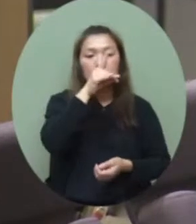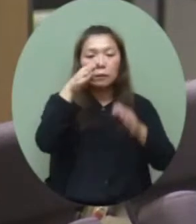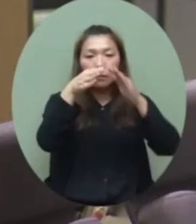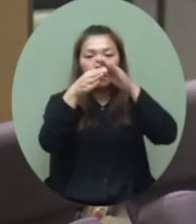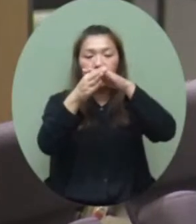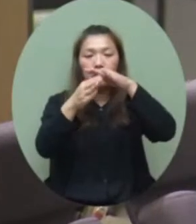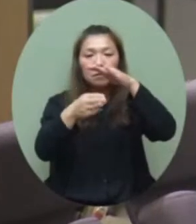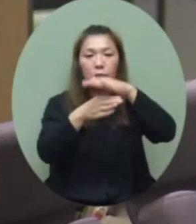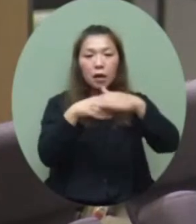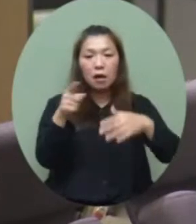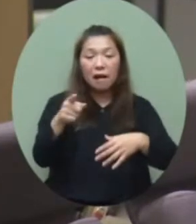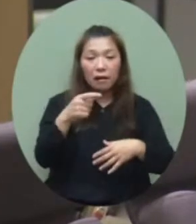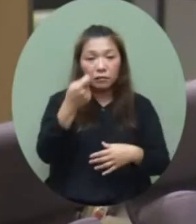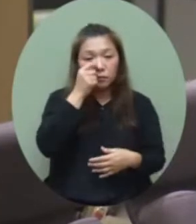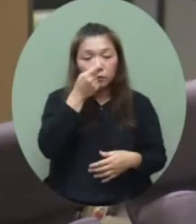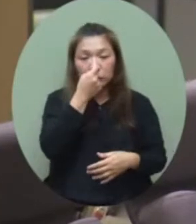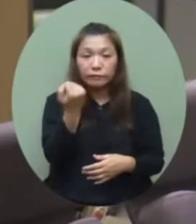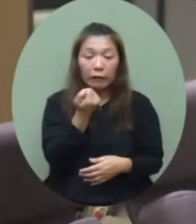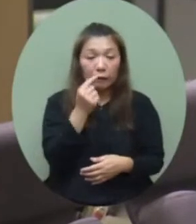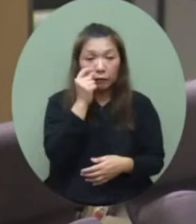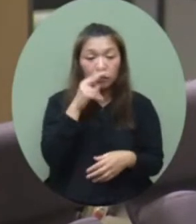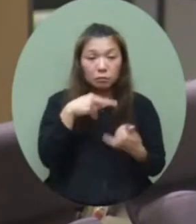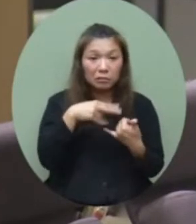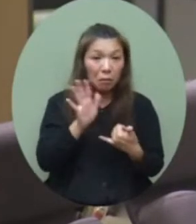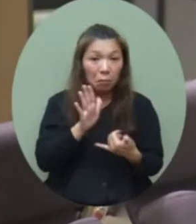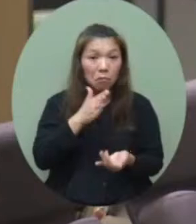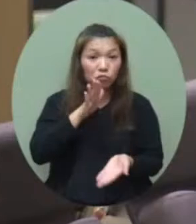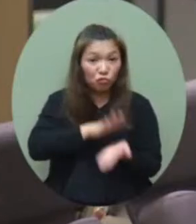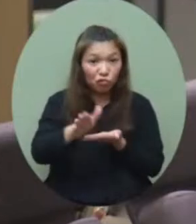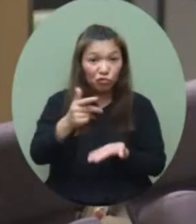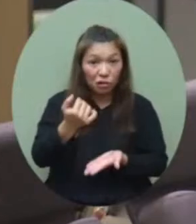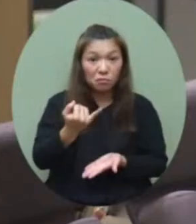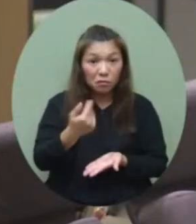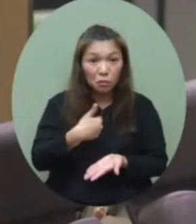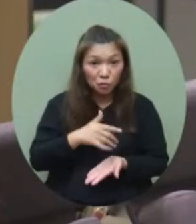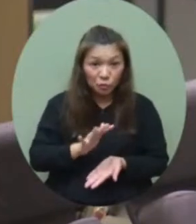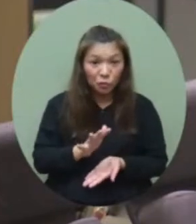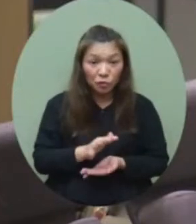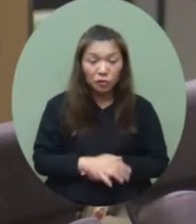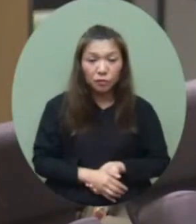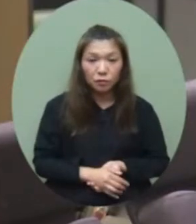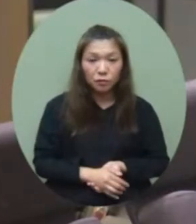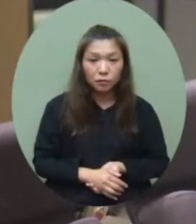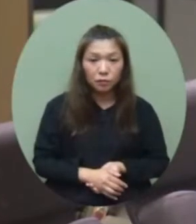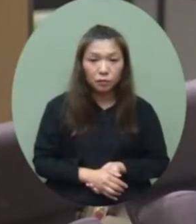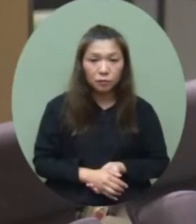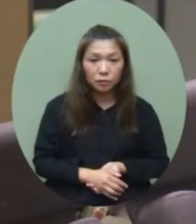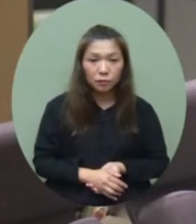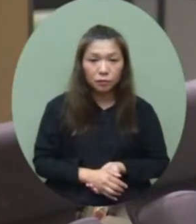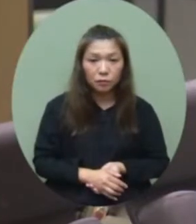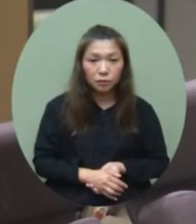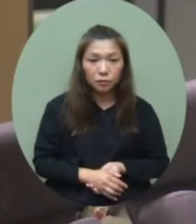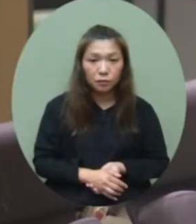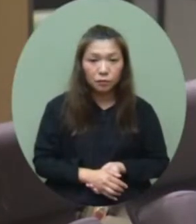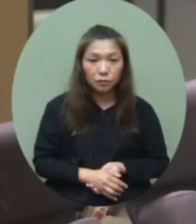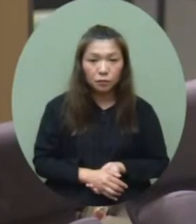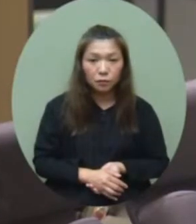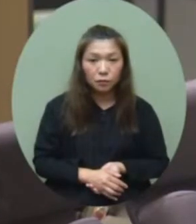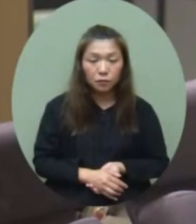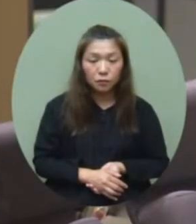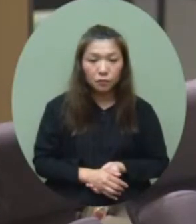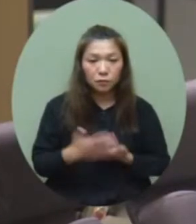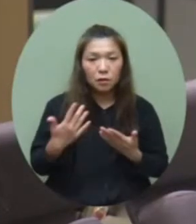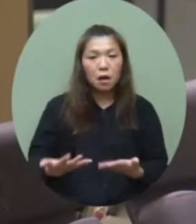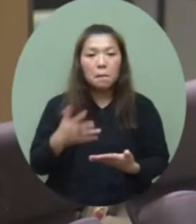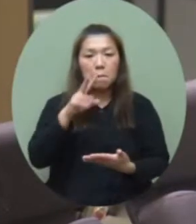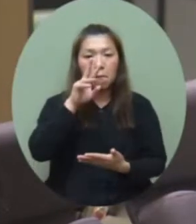rule for sending people infected with the new subvariants to centralized quarantine. So does